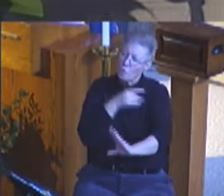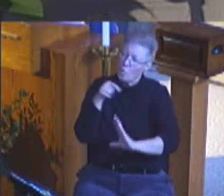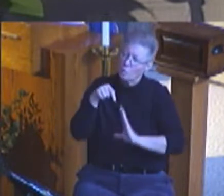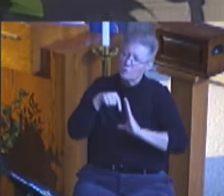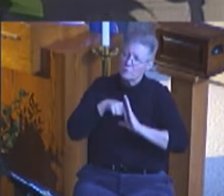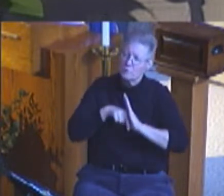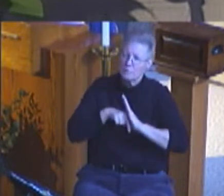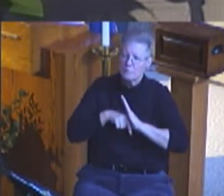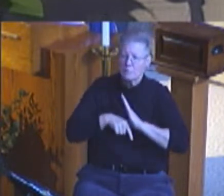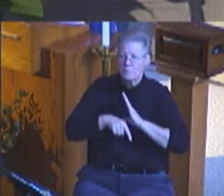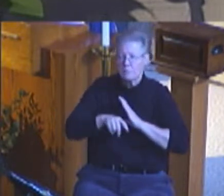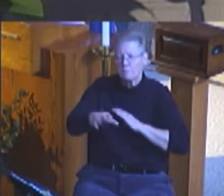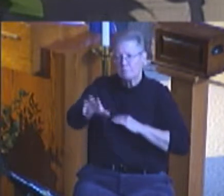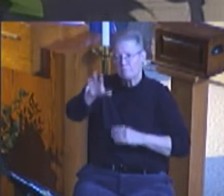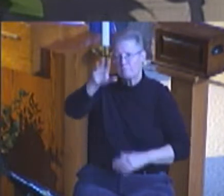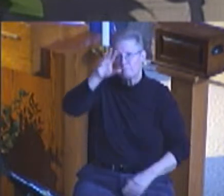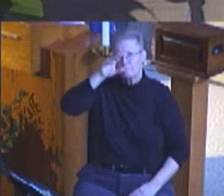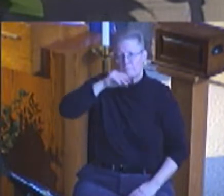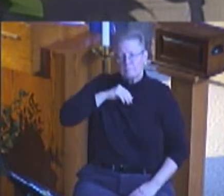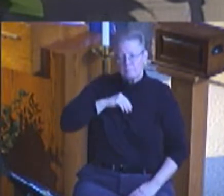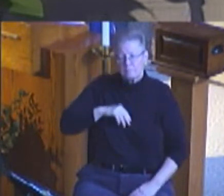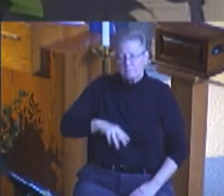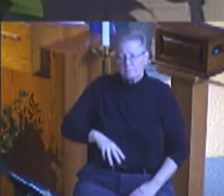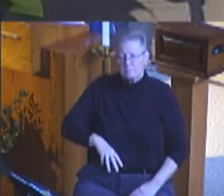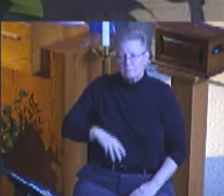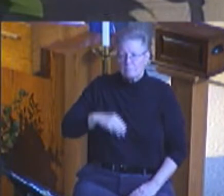And exhale.